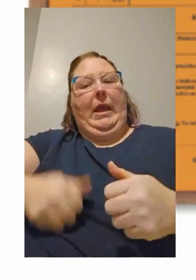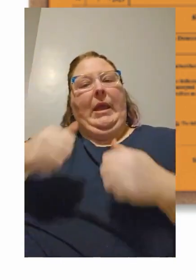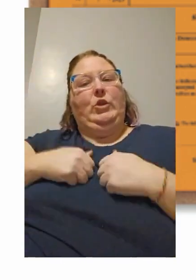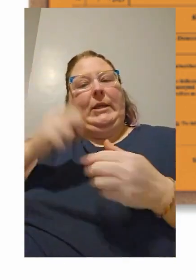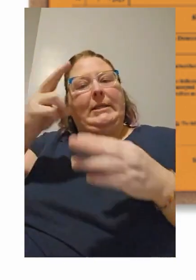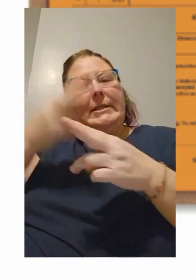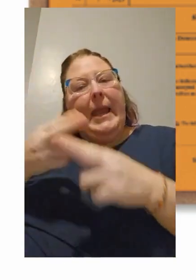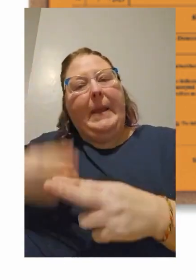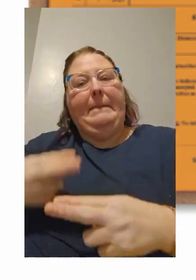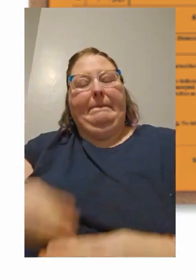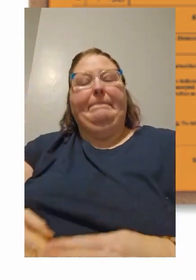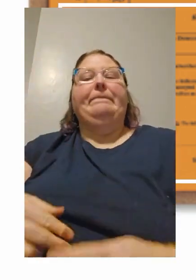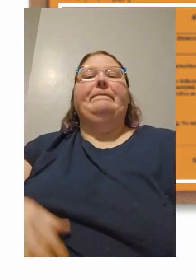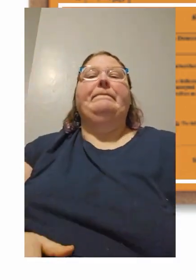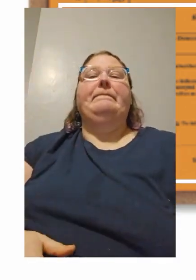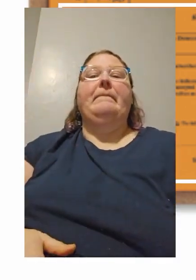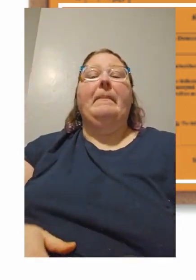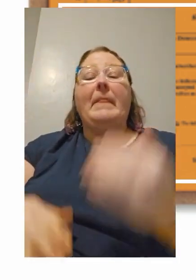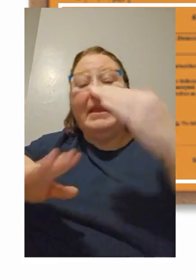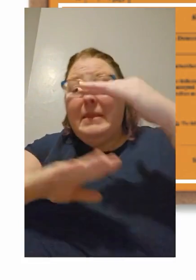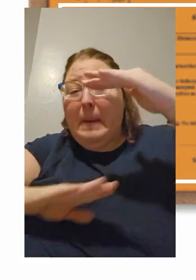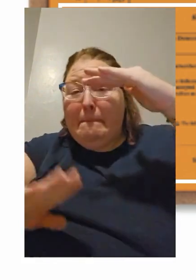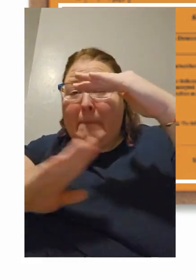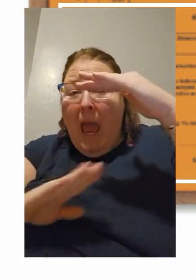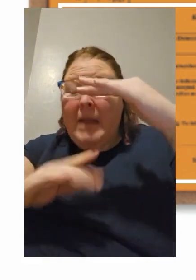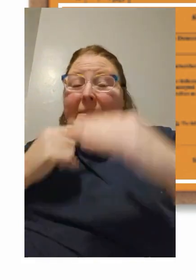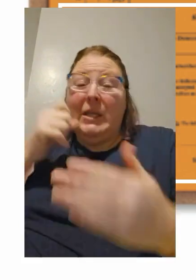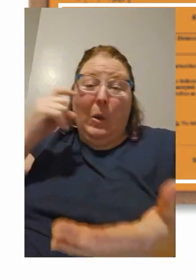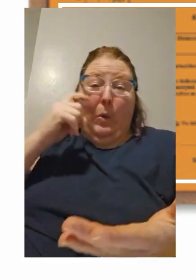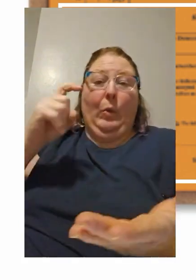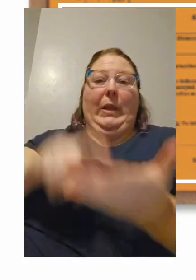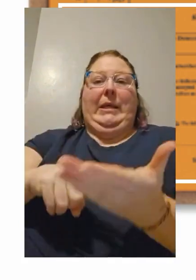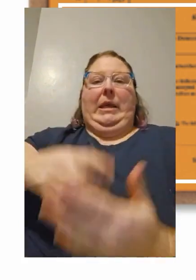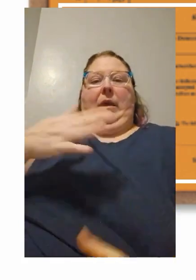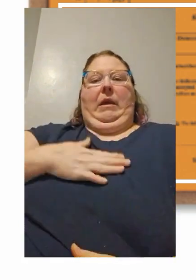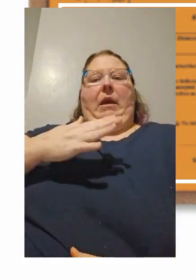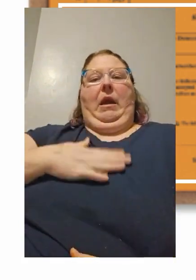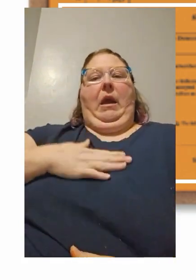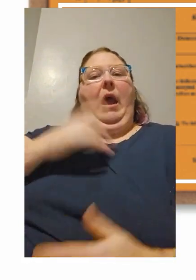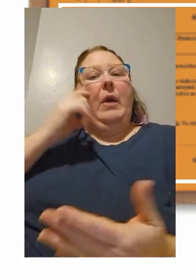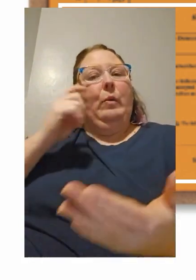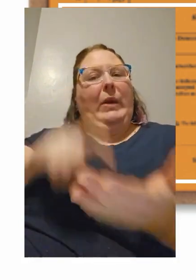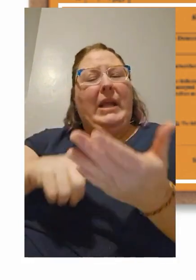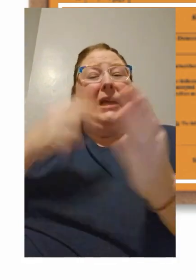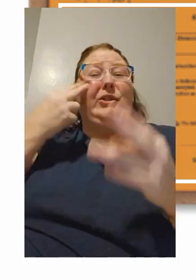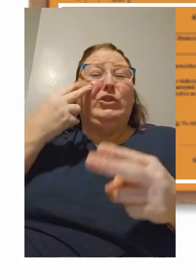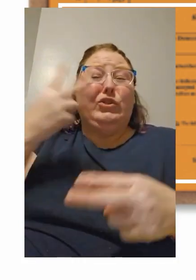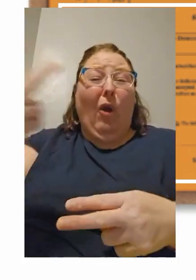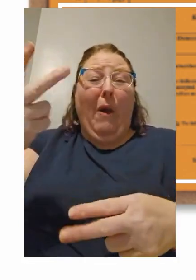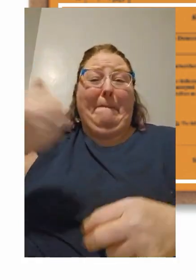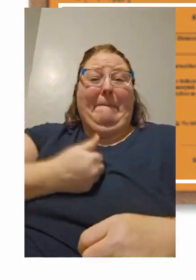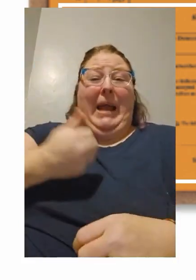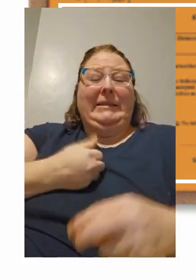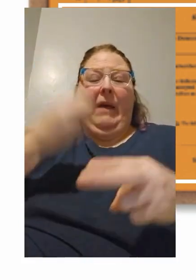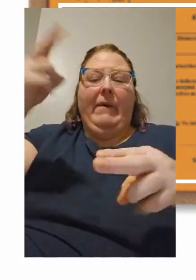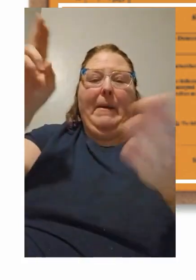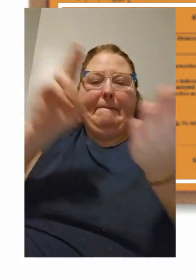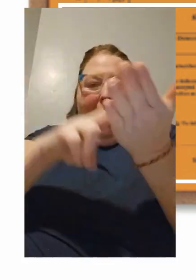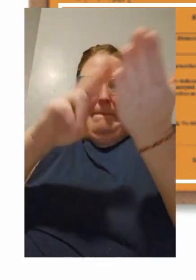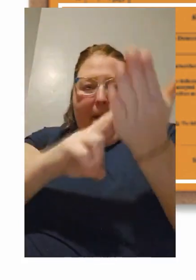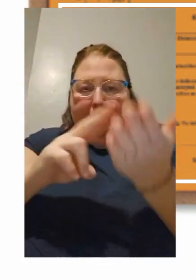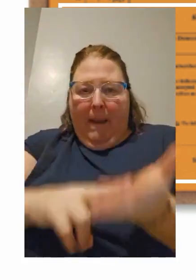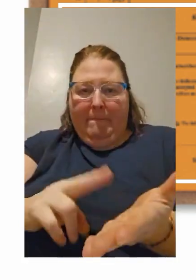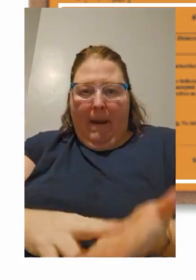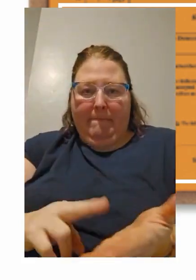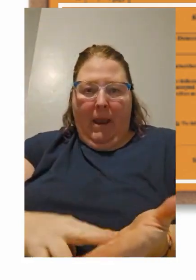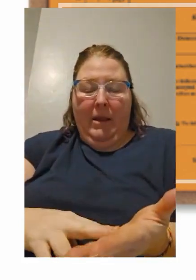the petition. The bottom section, this is your witness statement. This is where you're saying, yep, I saw everybody sign